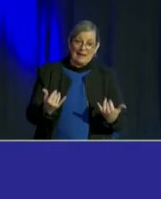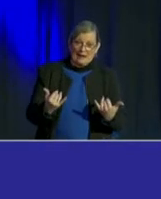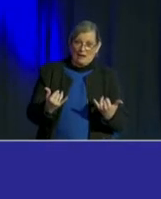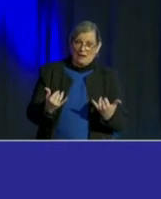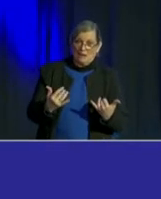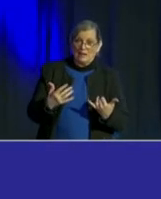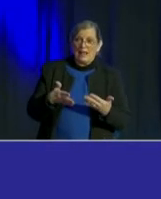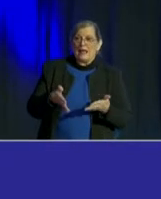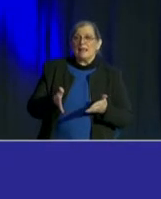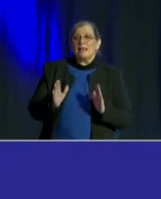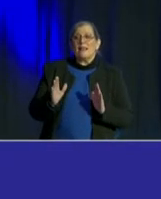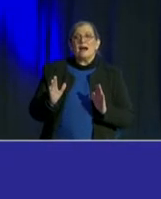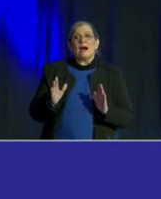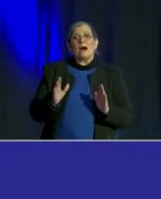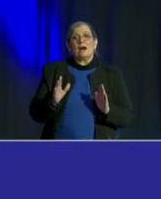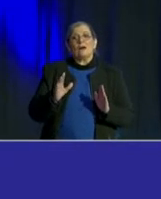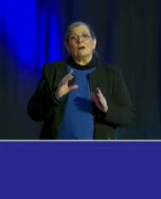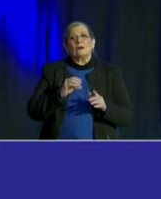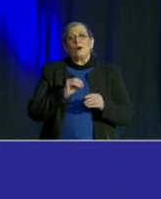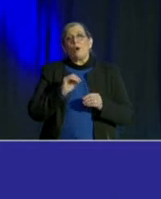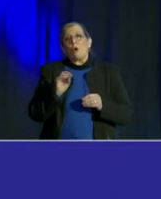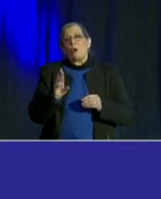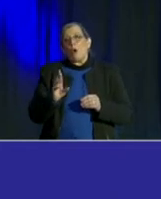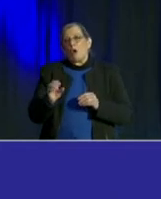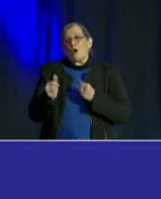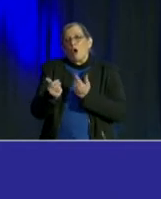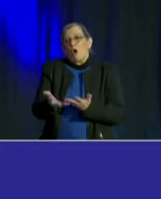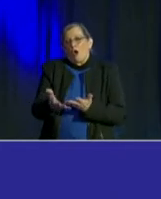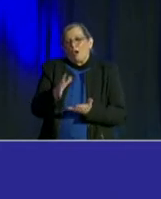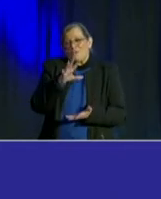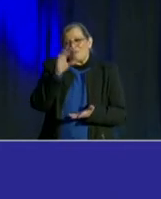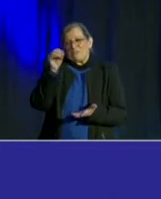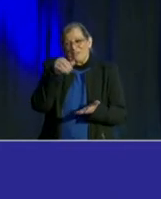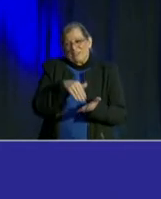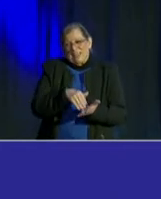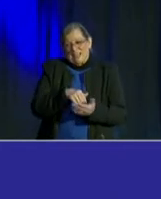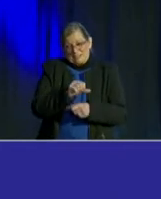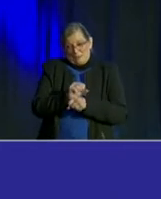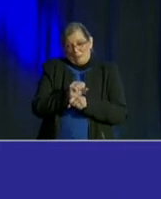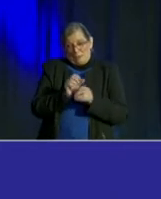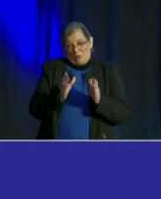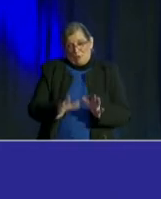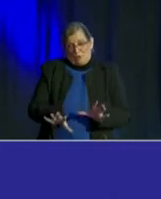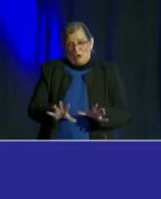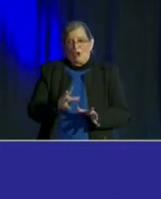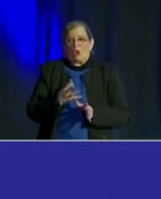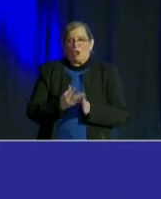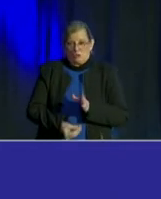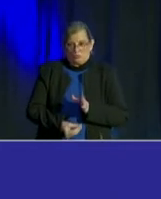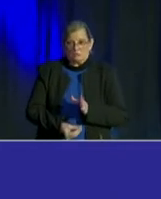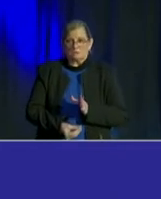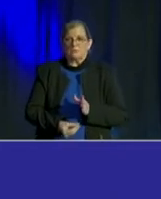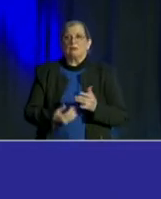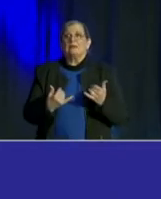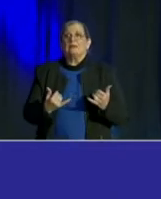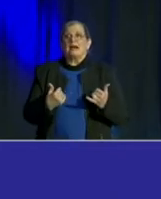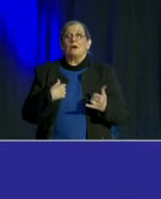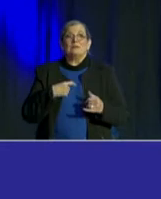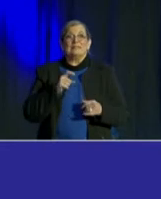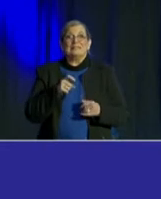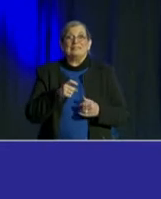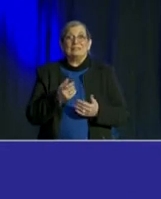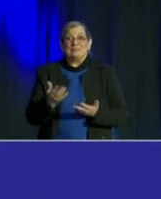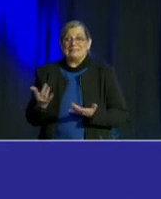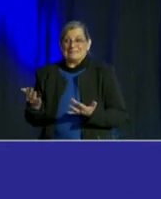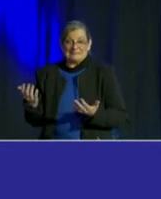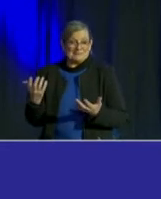allowed, or it caused, about 50,000 jobs to be evaporated. Now we need to bring those jobs back, and